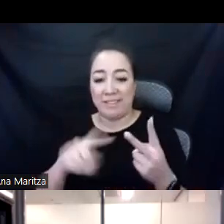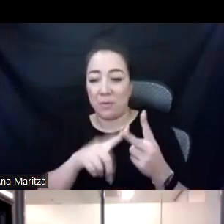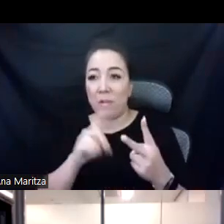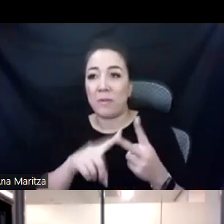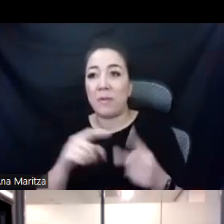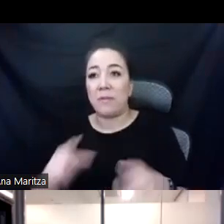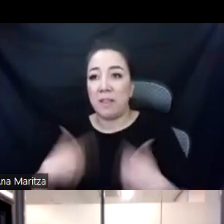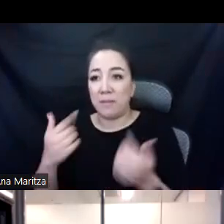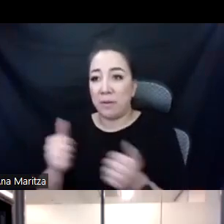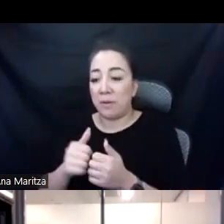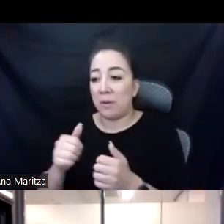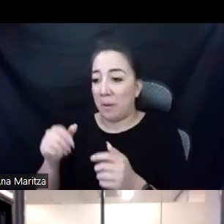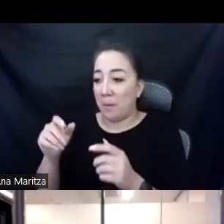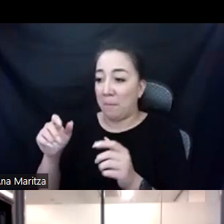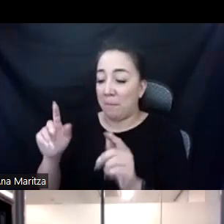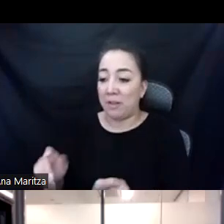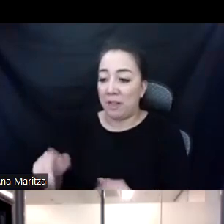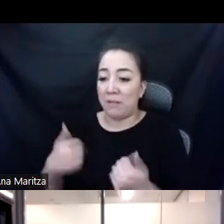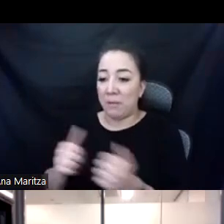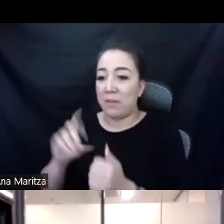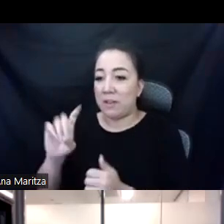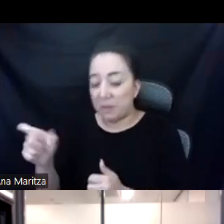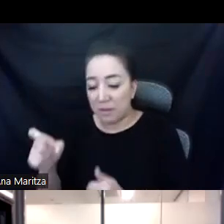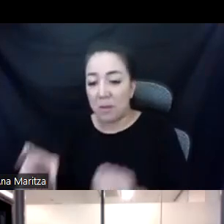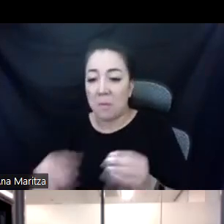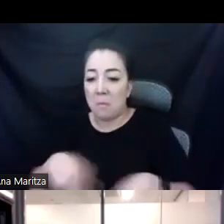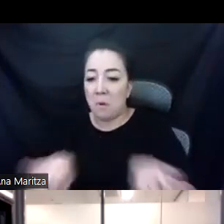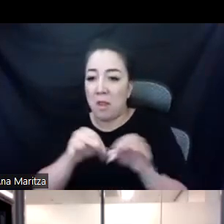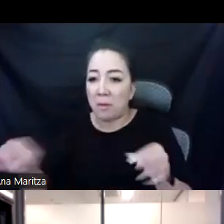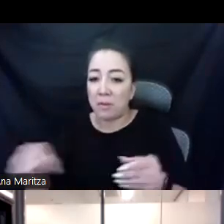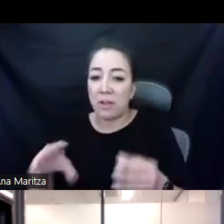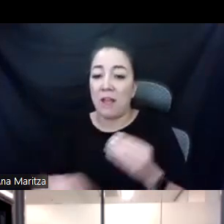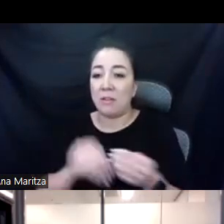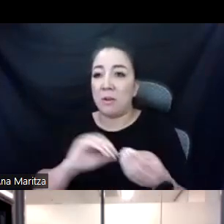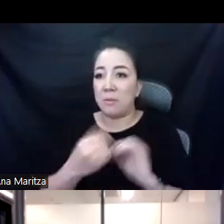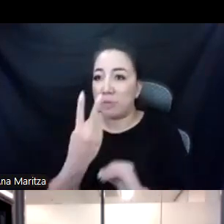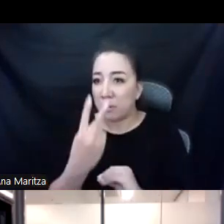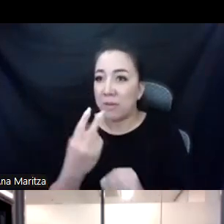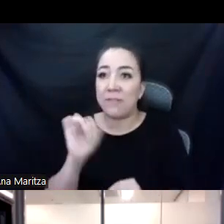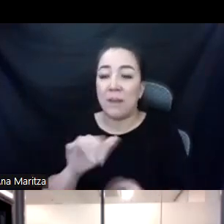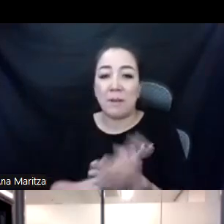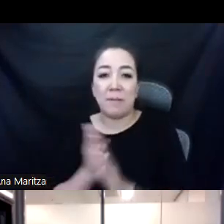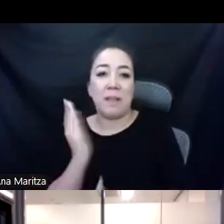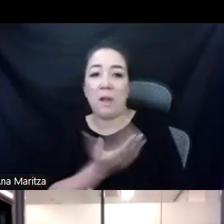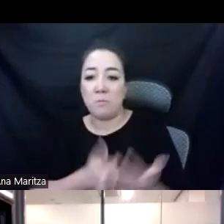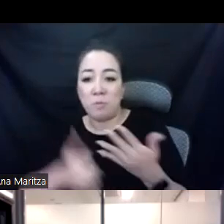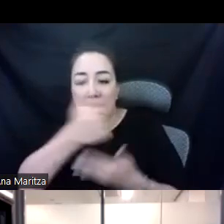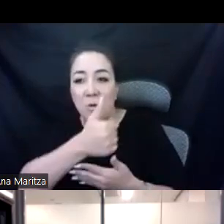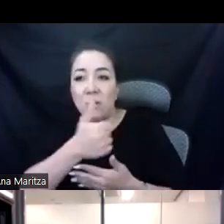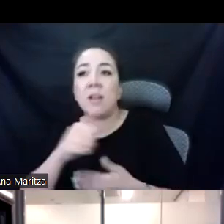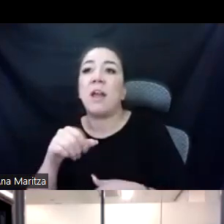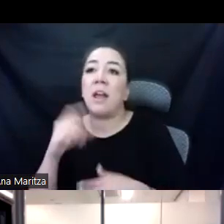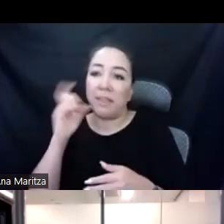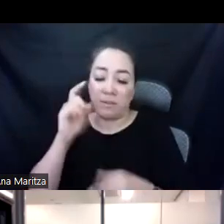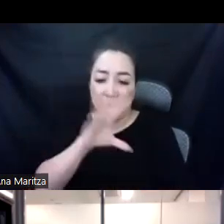living with a diagnosis would be important language to add to number 2, if that becomes our priority. And I think we could